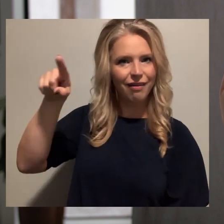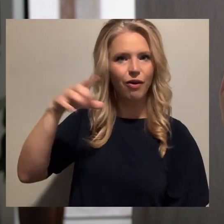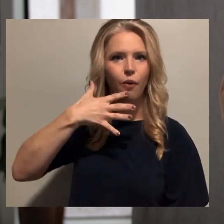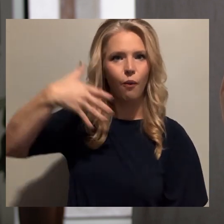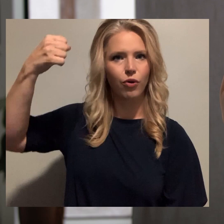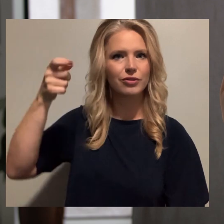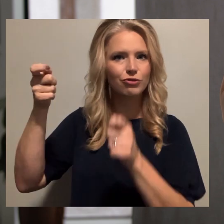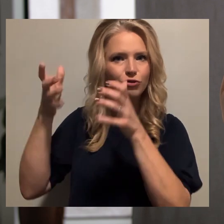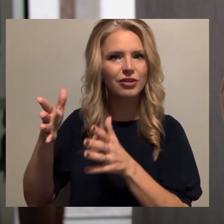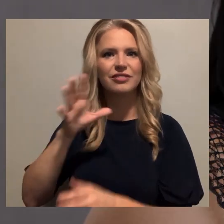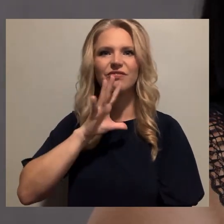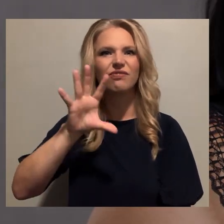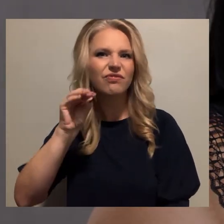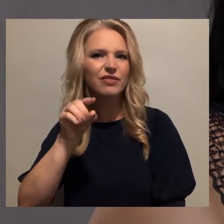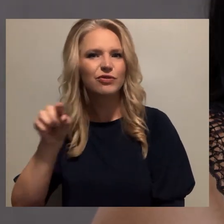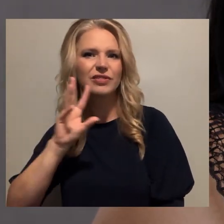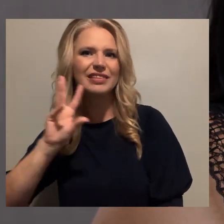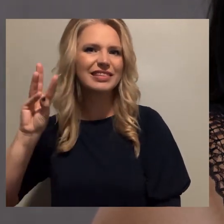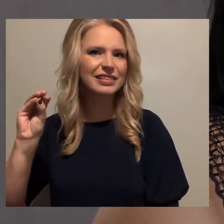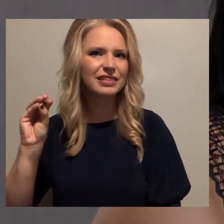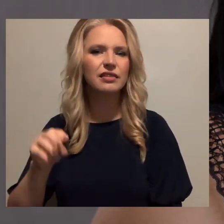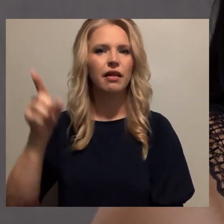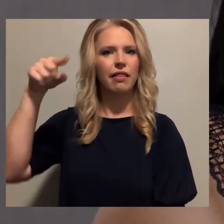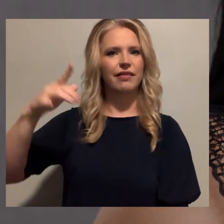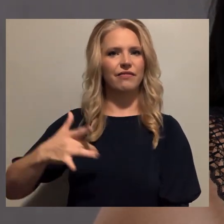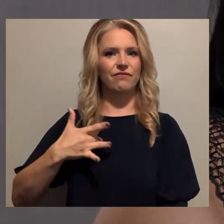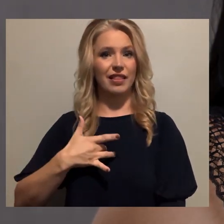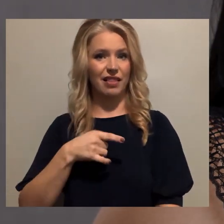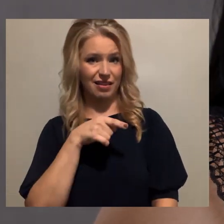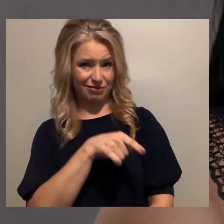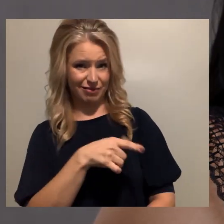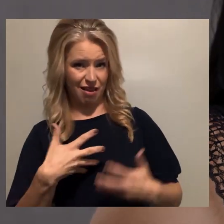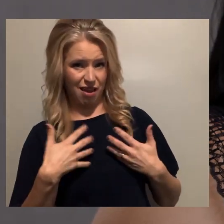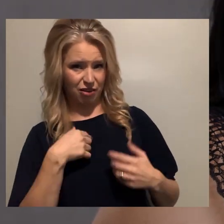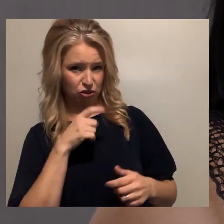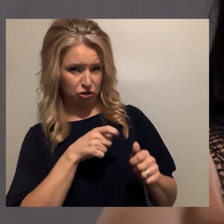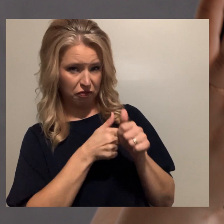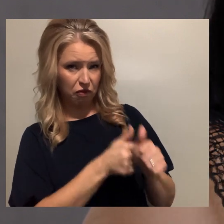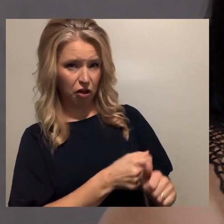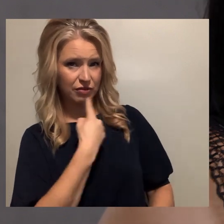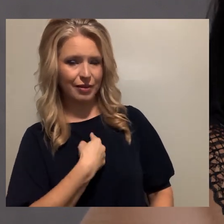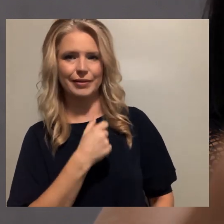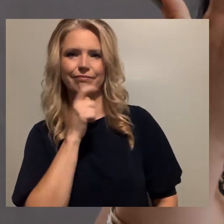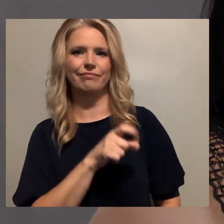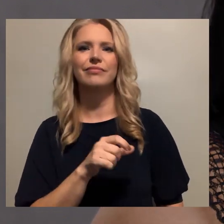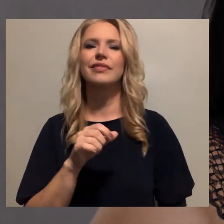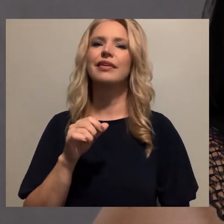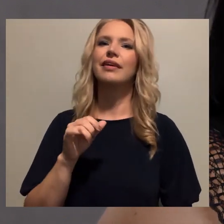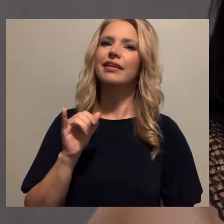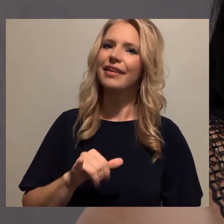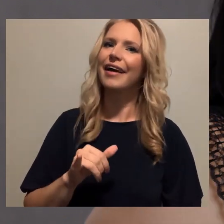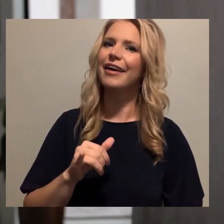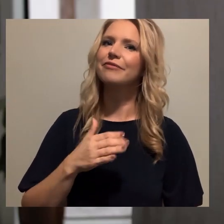50s and 60s, and I think they felt like, I don't need to take directive from you, even though, well, that's the hierarchy, that's the position, you know, like